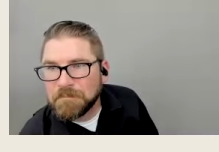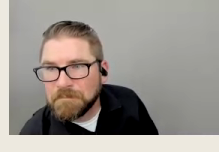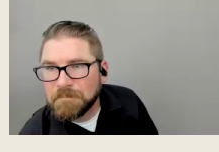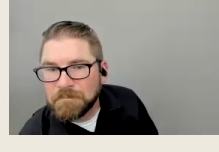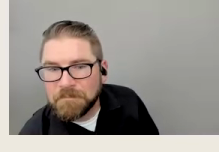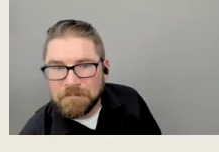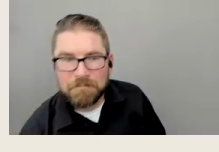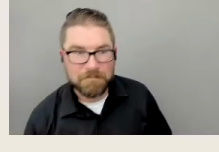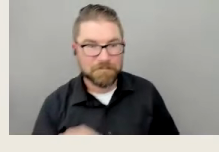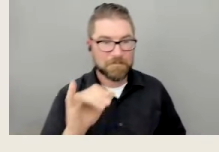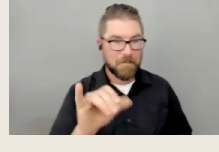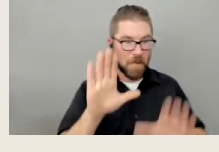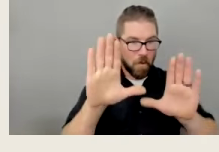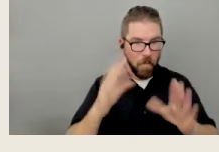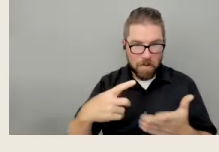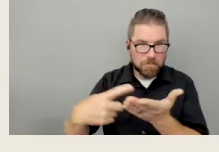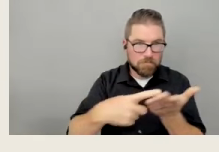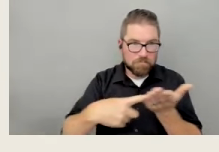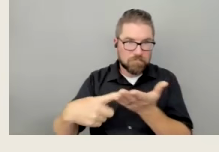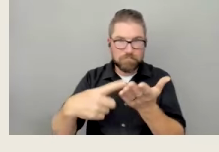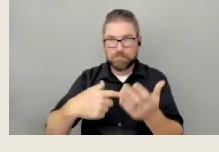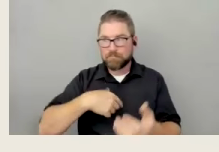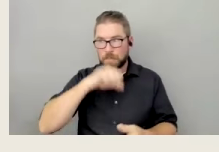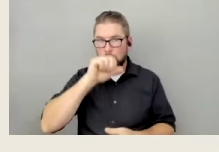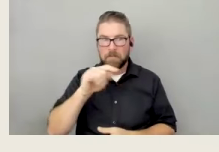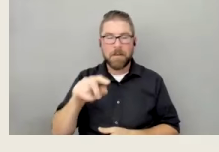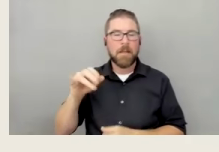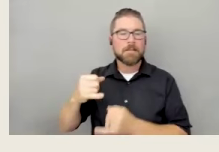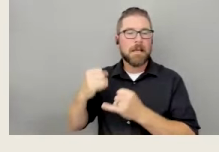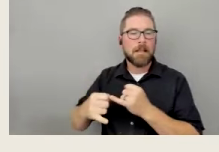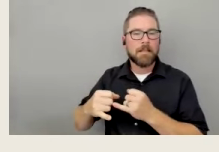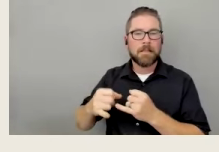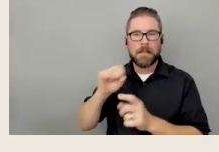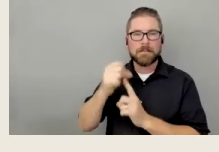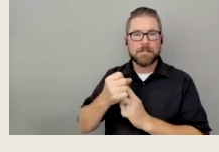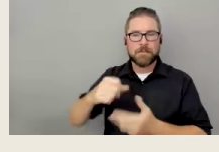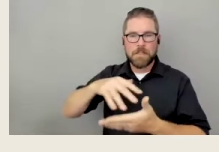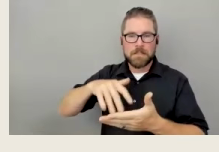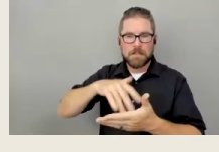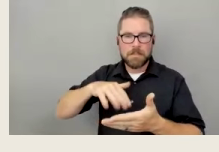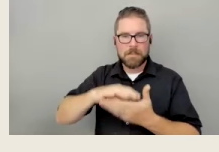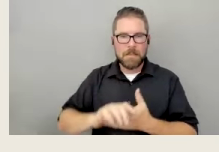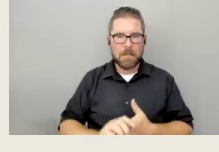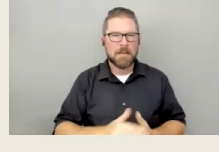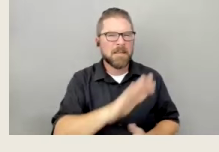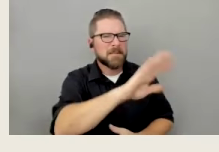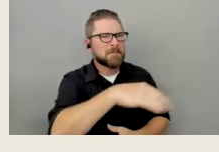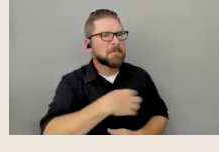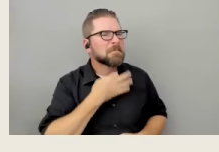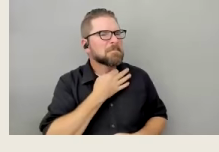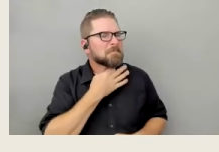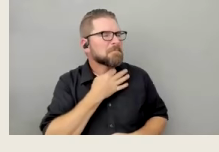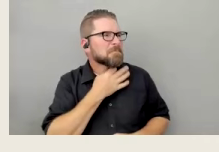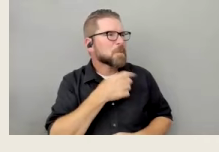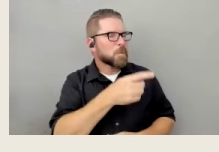it. So if you're made aware, right? I have another question. Go ahead. So what if you hear people like doing locker room